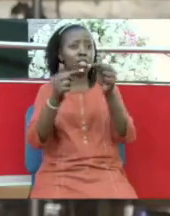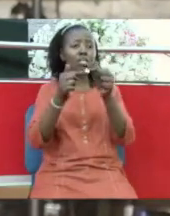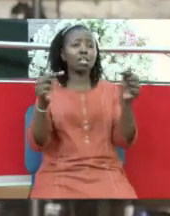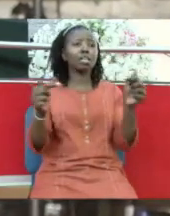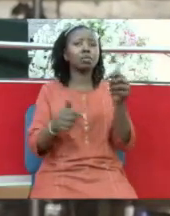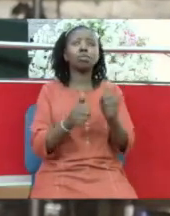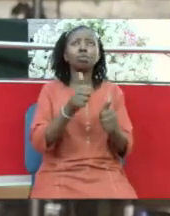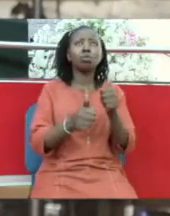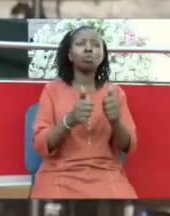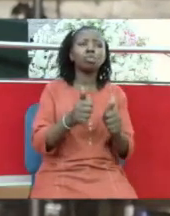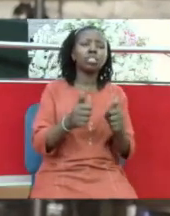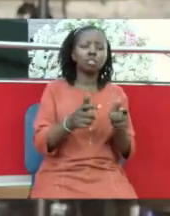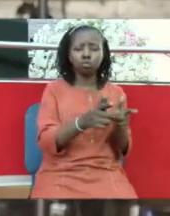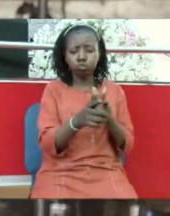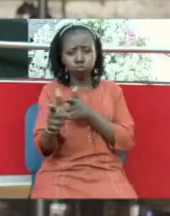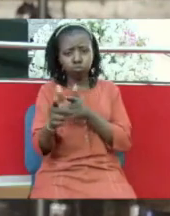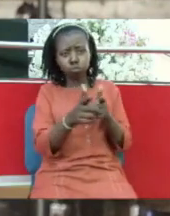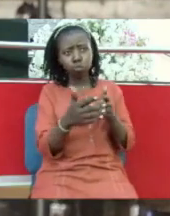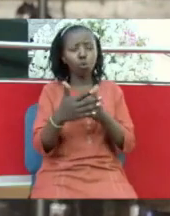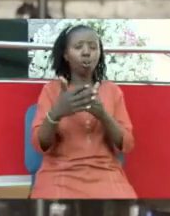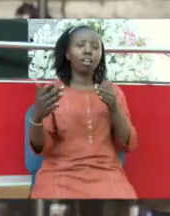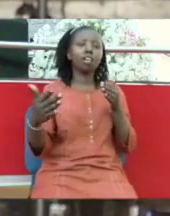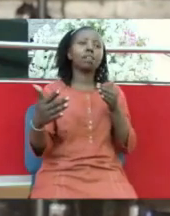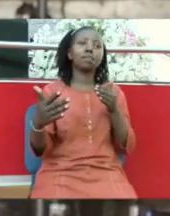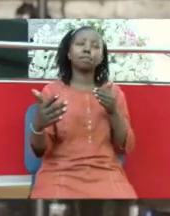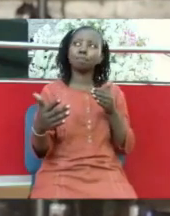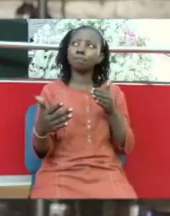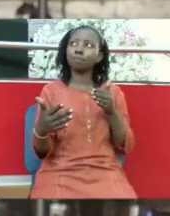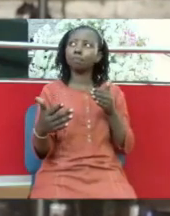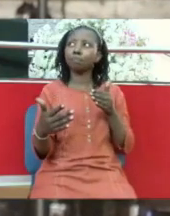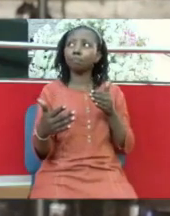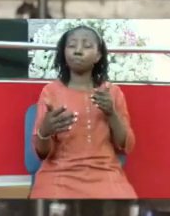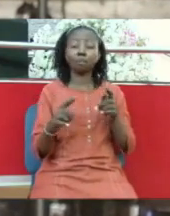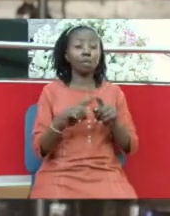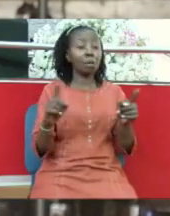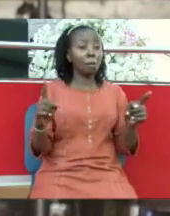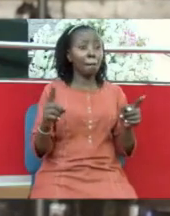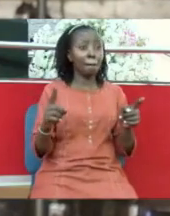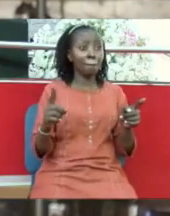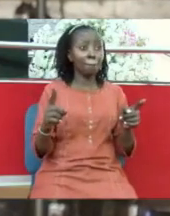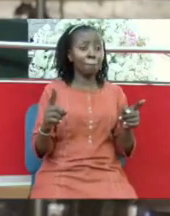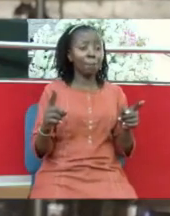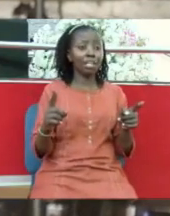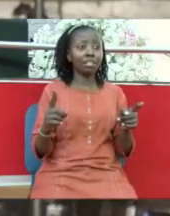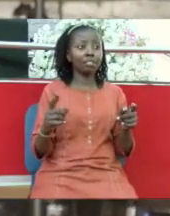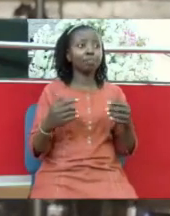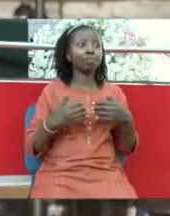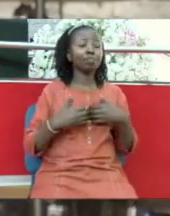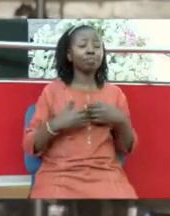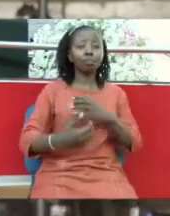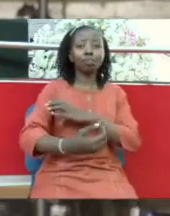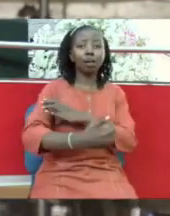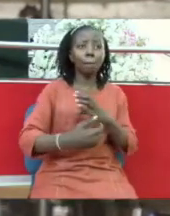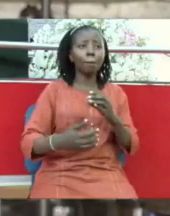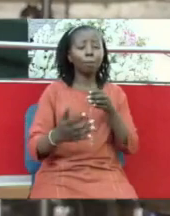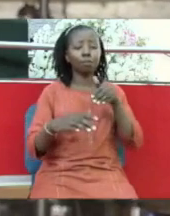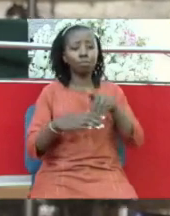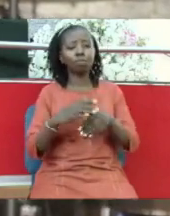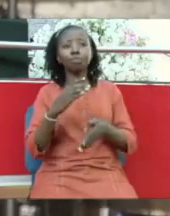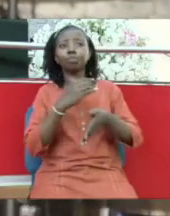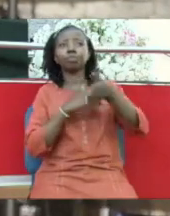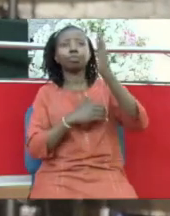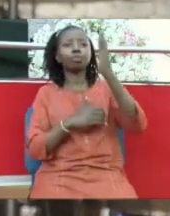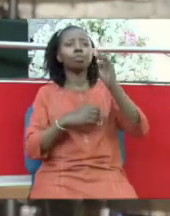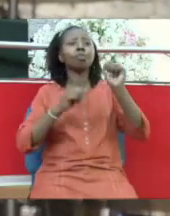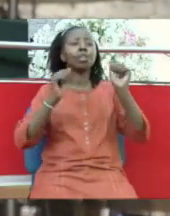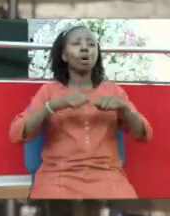war against. But our weapons are mighty in God. That we are able to